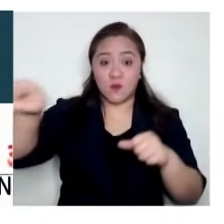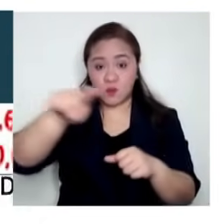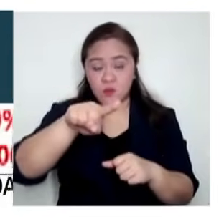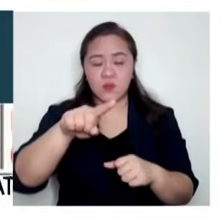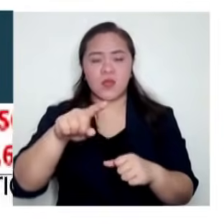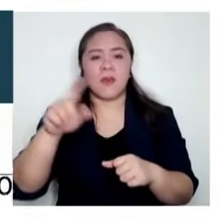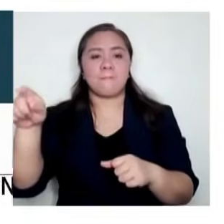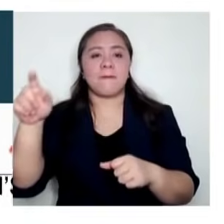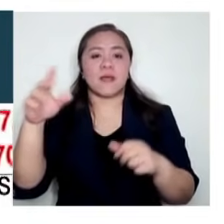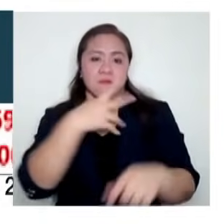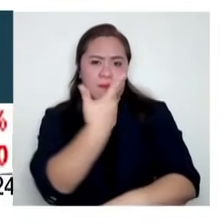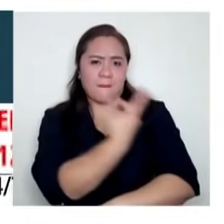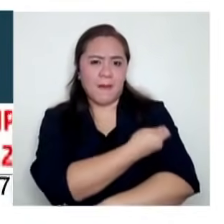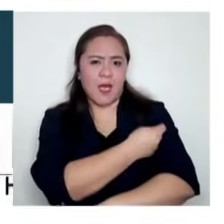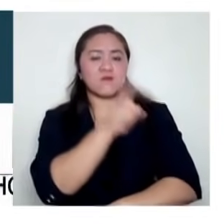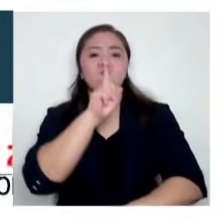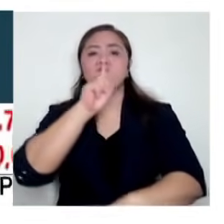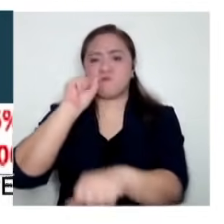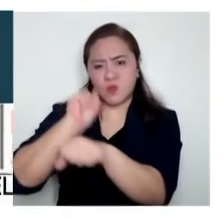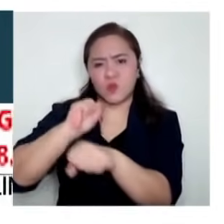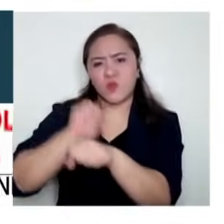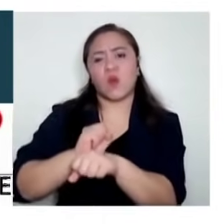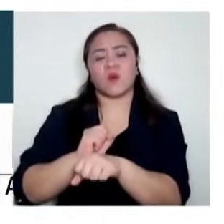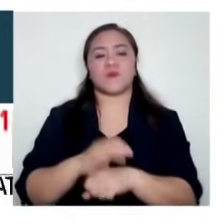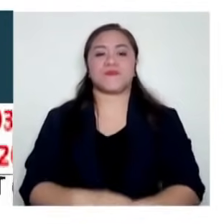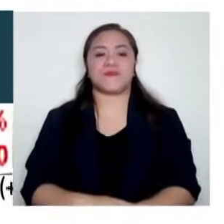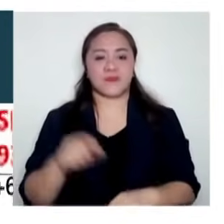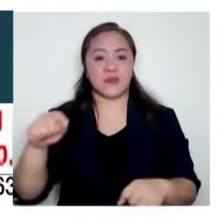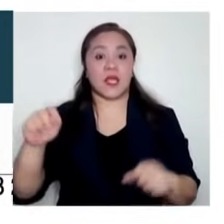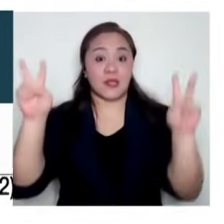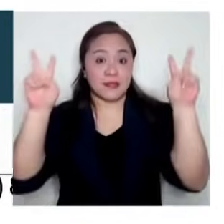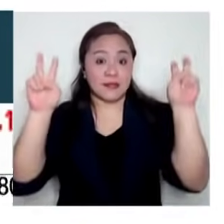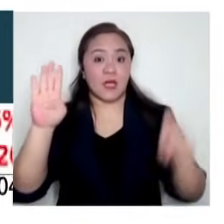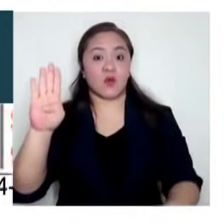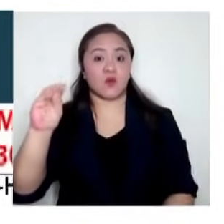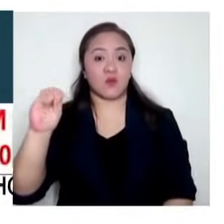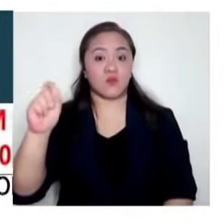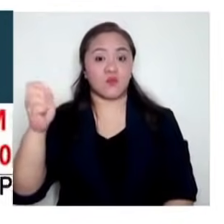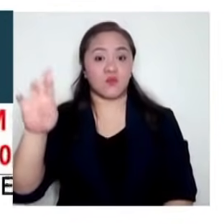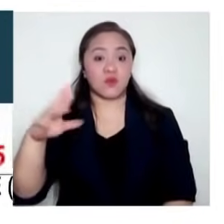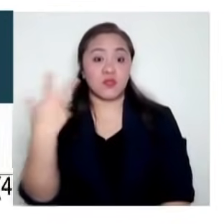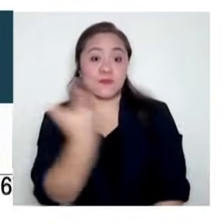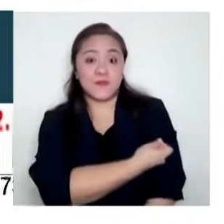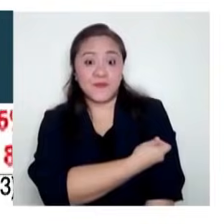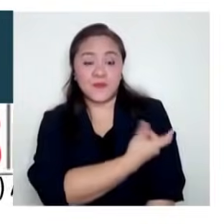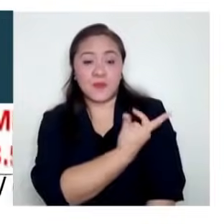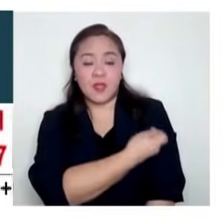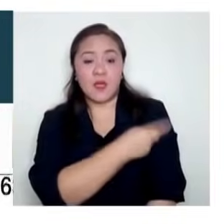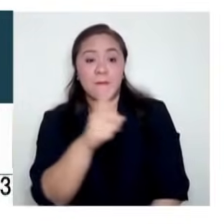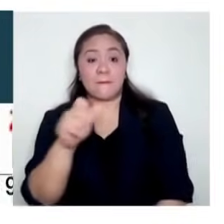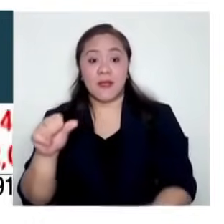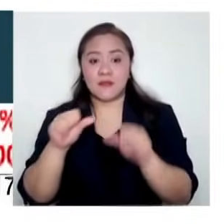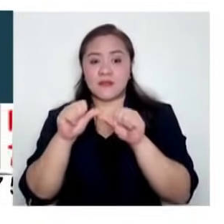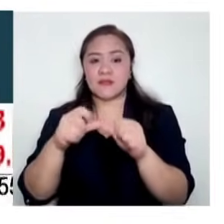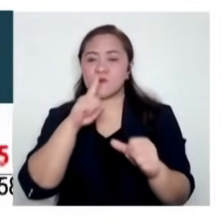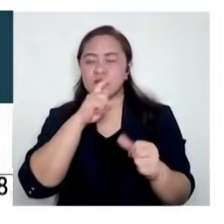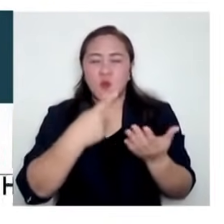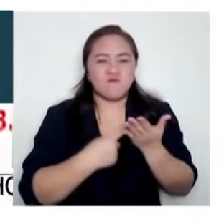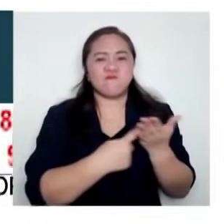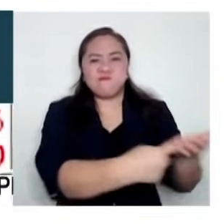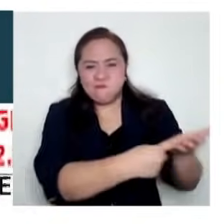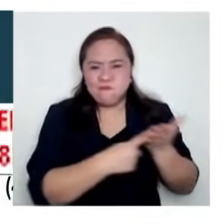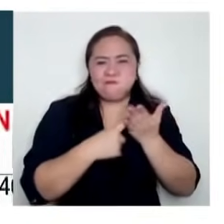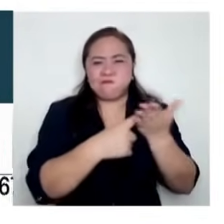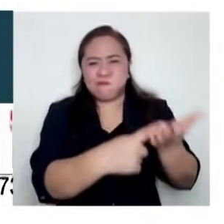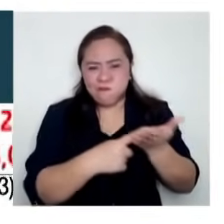Second, as you say that this booster doses, we had been discussing continuously with all of our experts. It's not just the